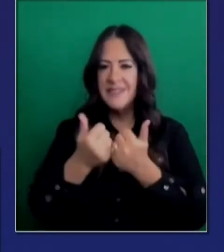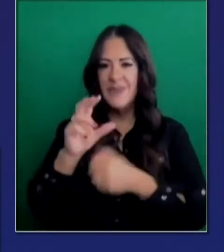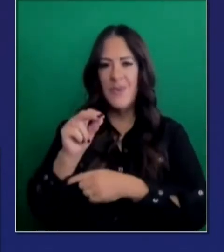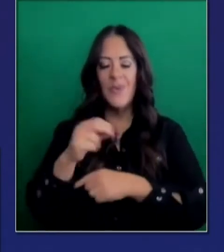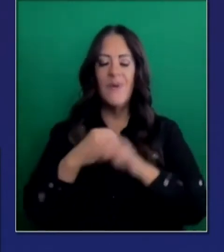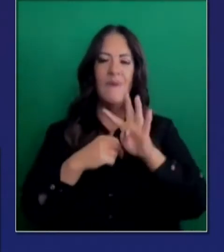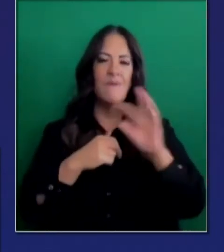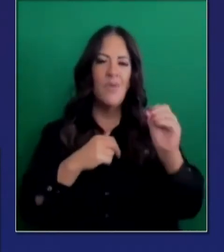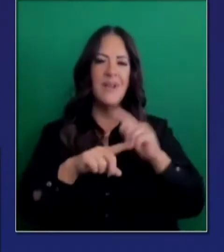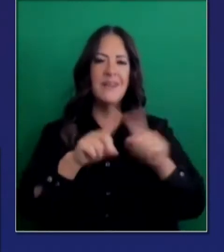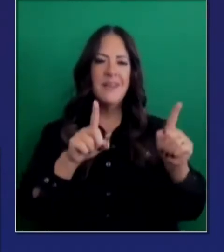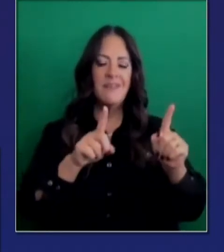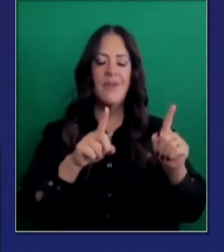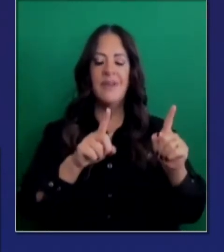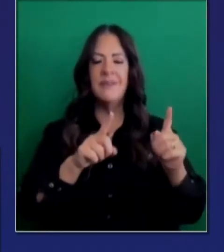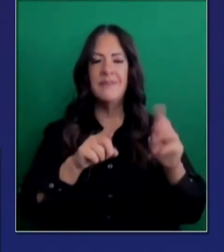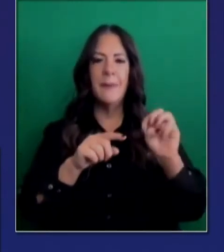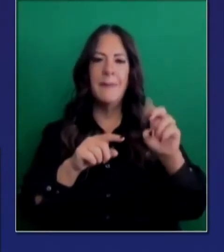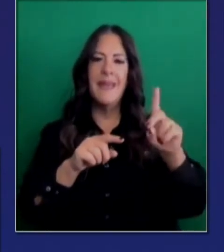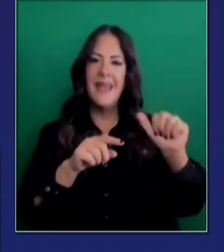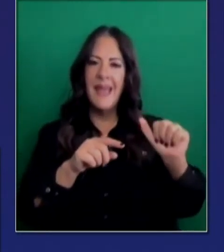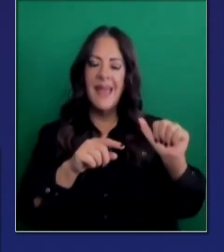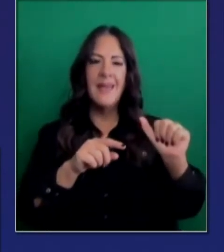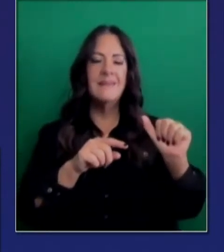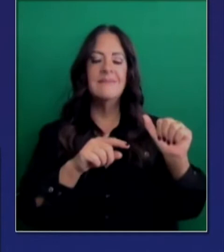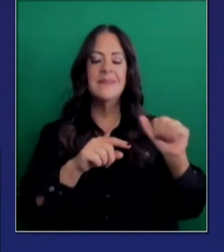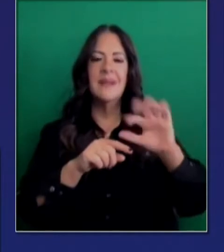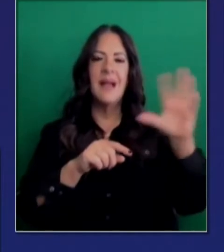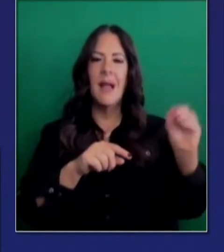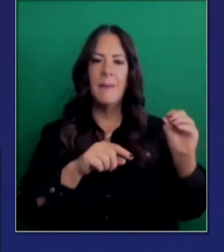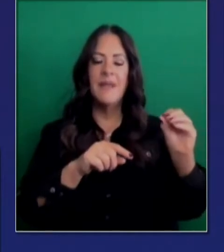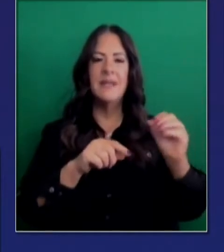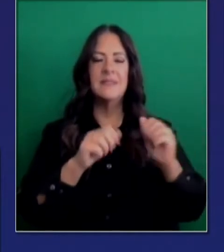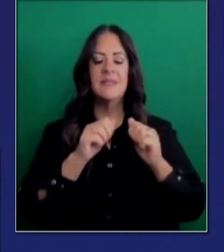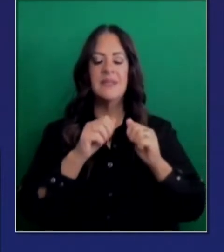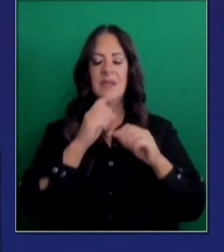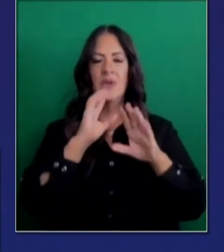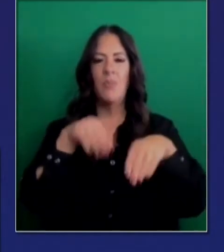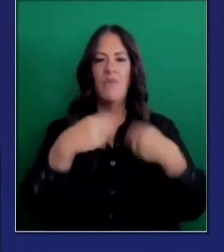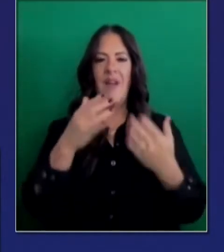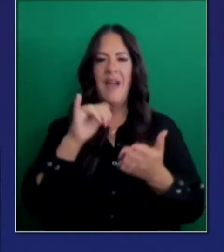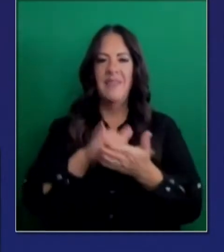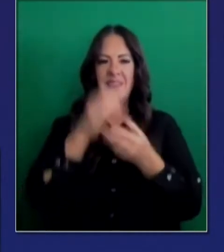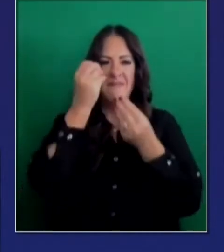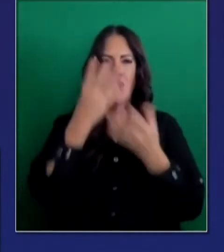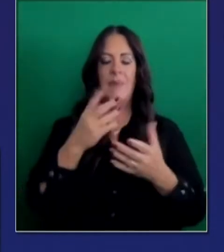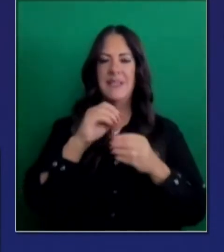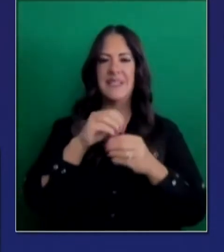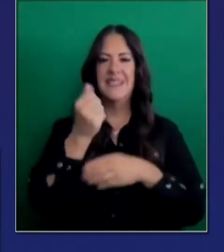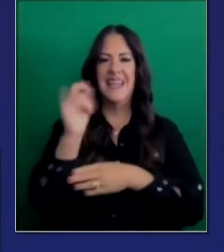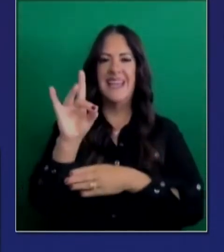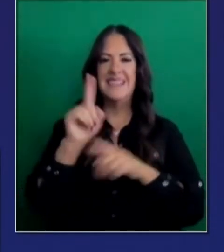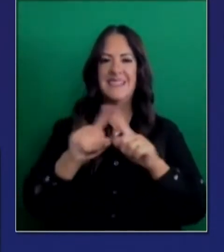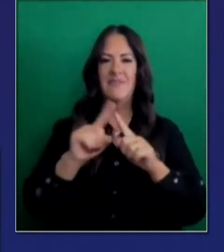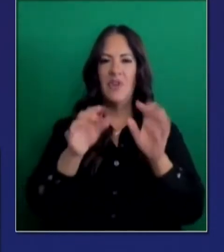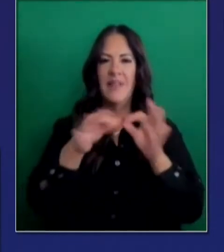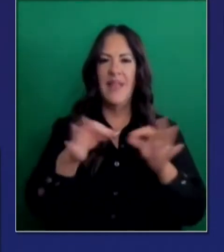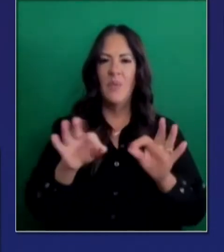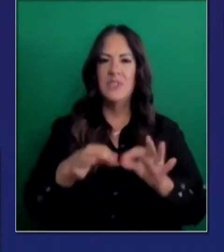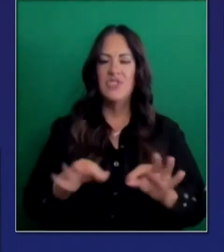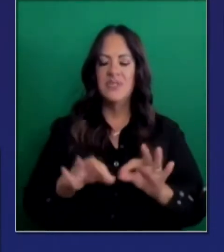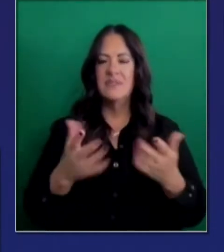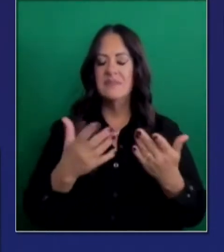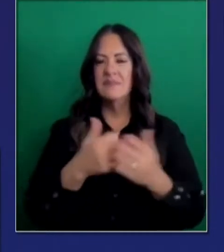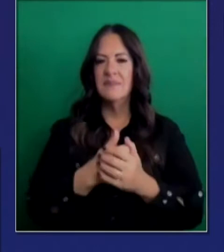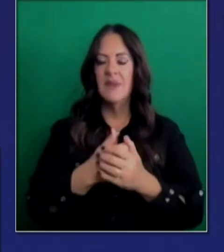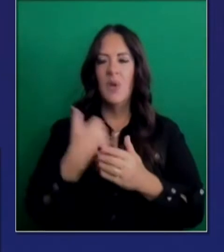different languages. This gives you a sense, I hope, of how we are looking at our messaging strategies, our